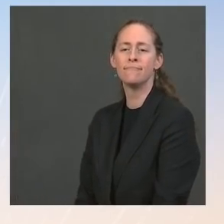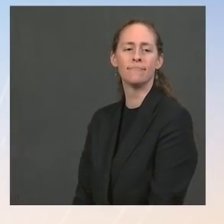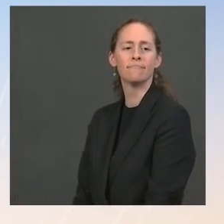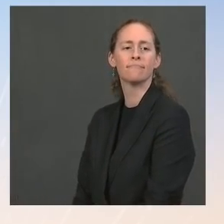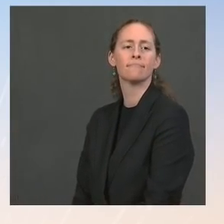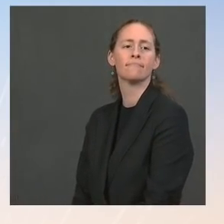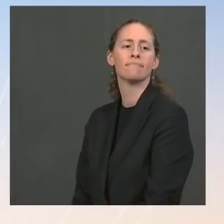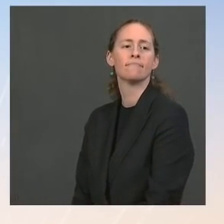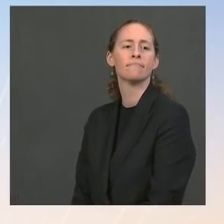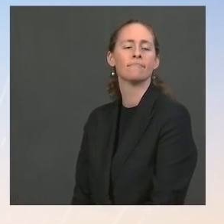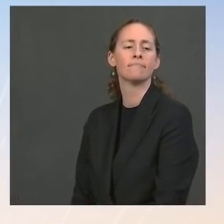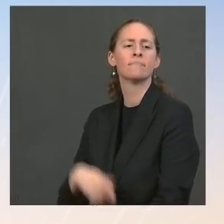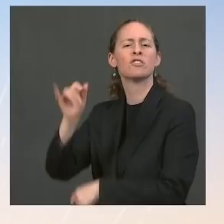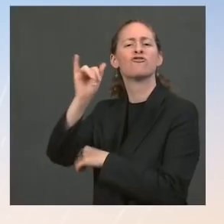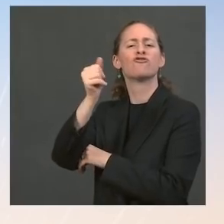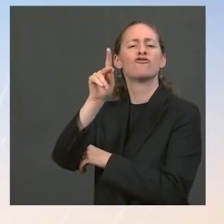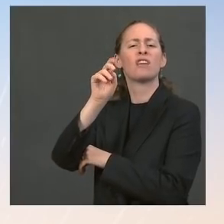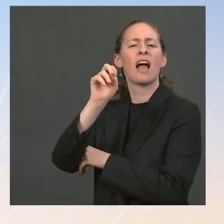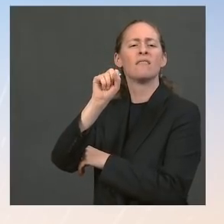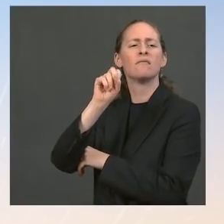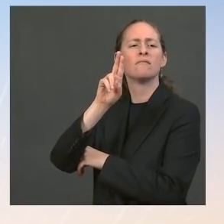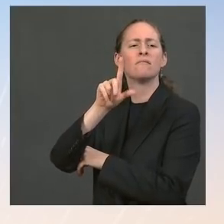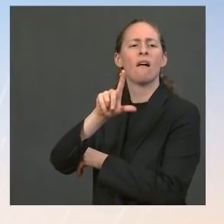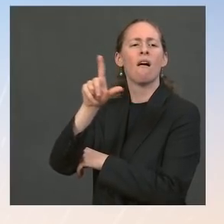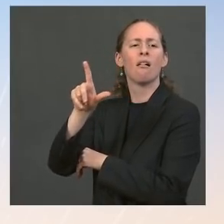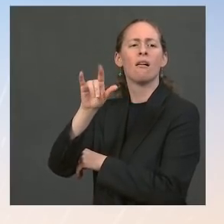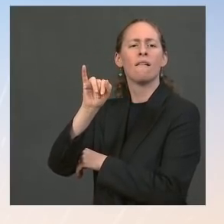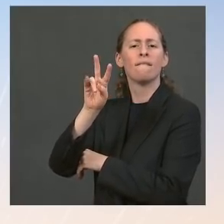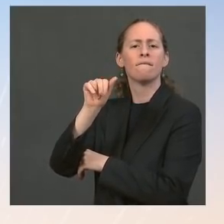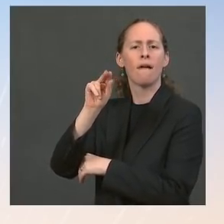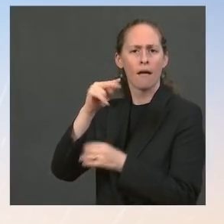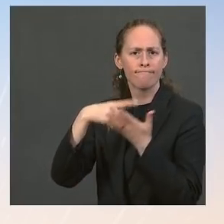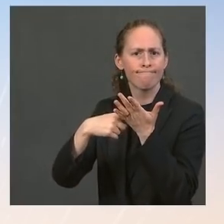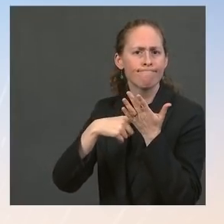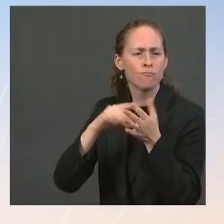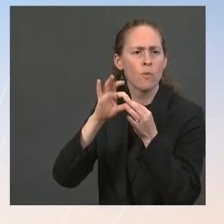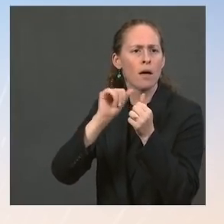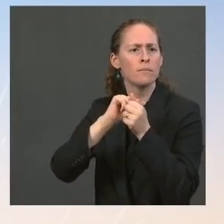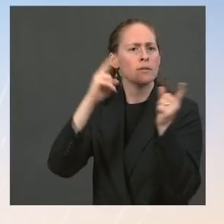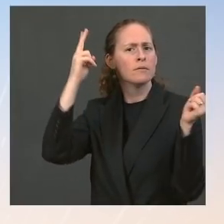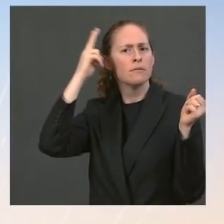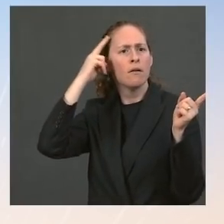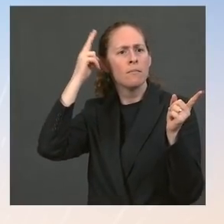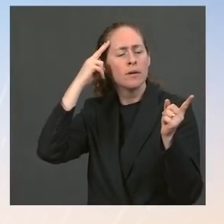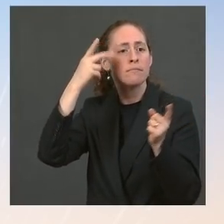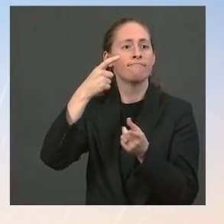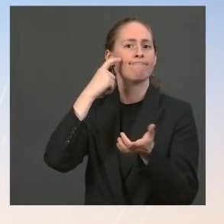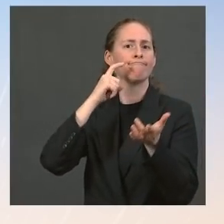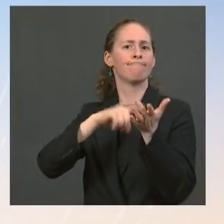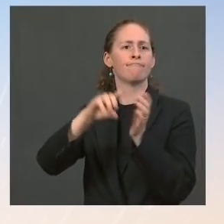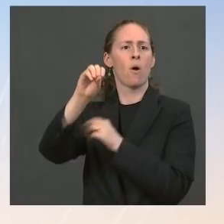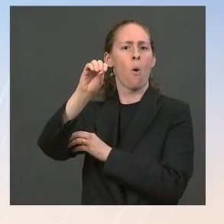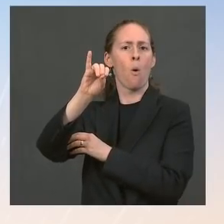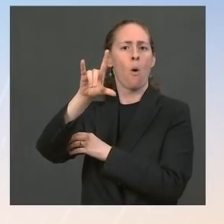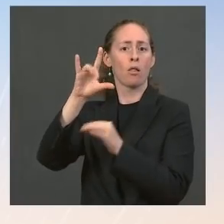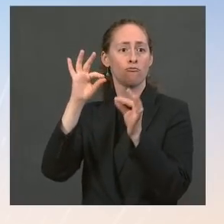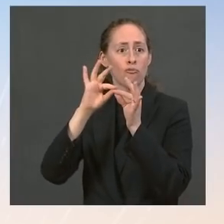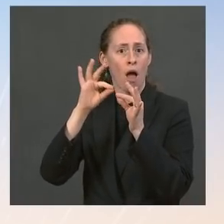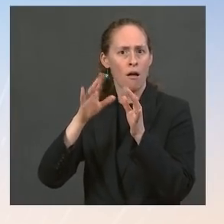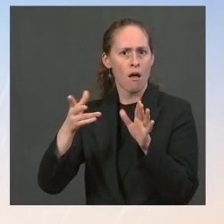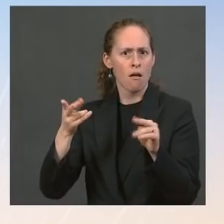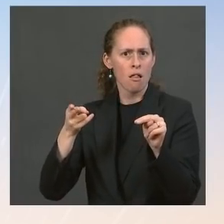Sullivan's conversations in Saudi Arabia. Did rising oil prices come up in those conversations? What was his message to the Saudis